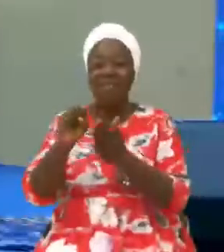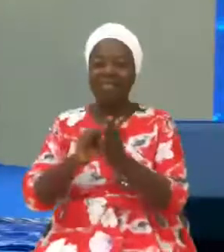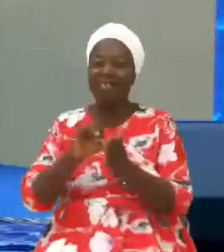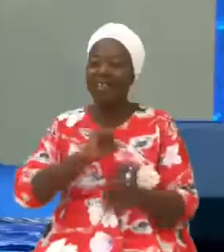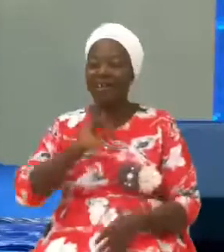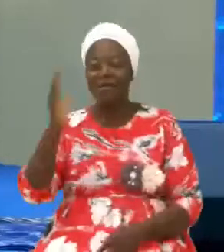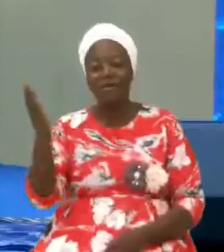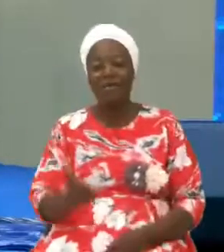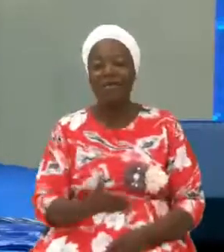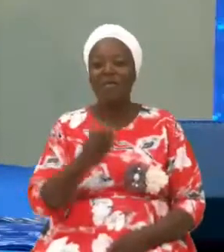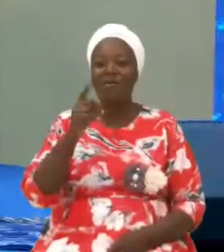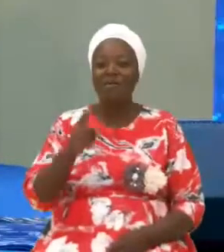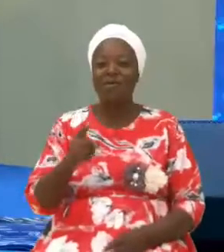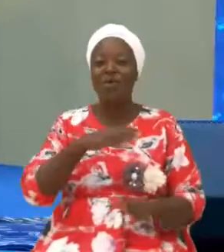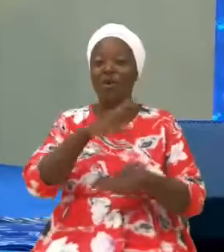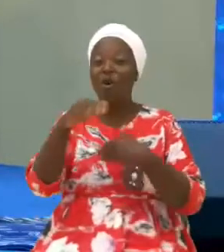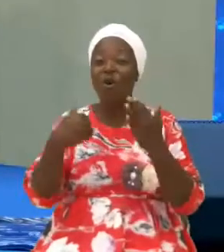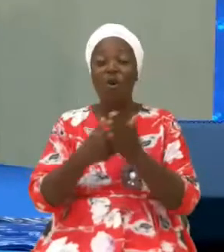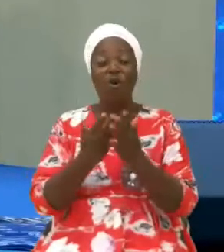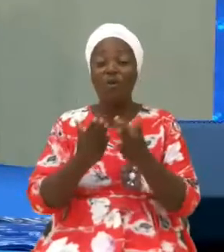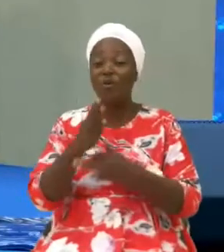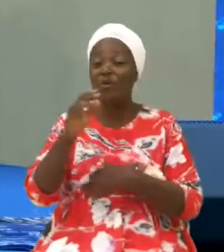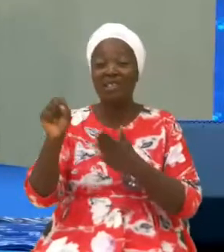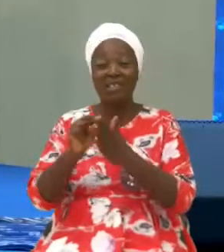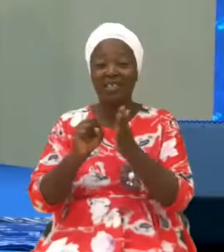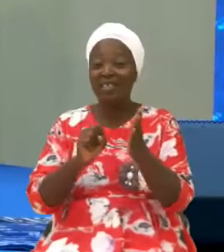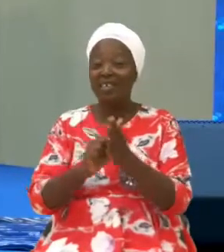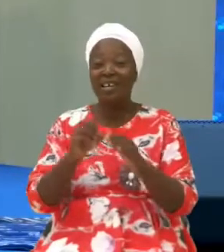Here in River State, I welcome you.